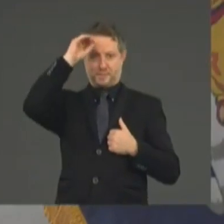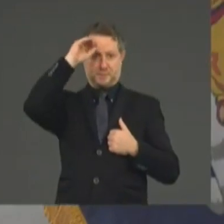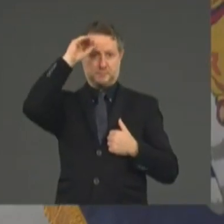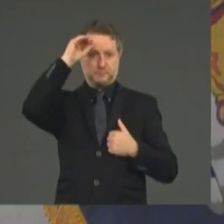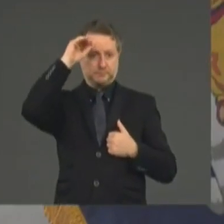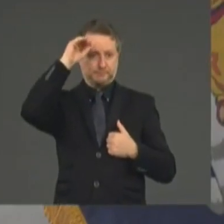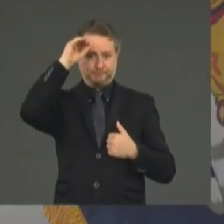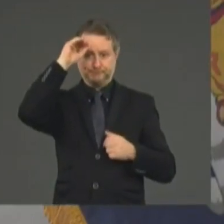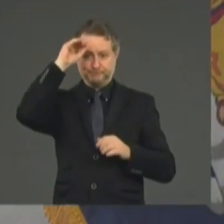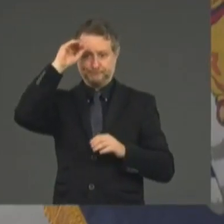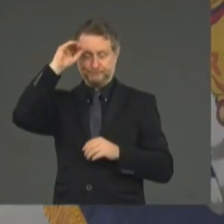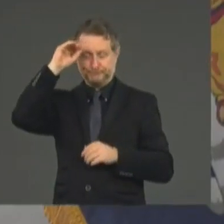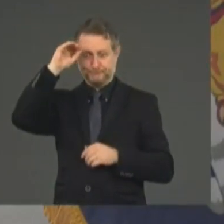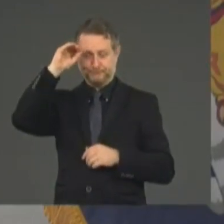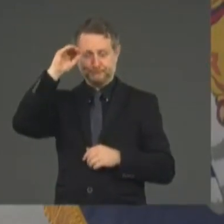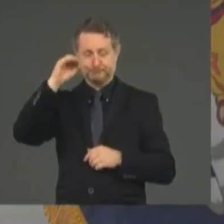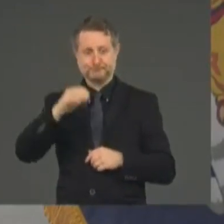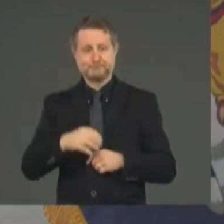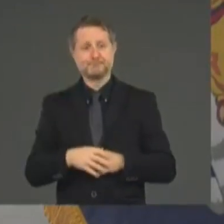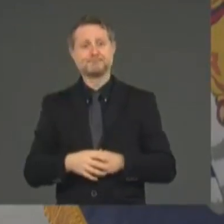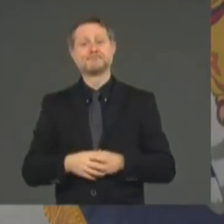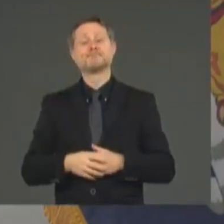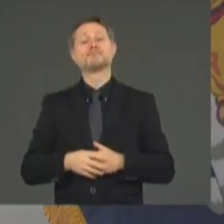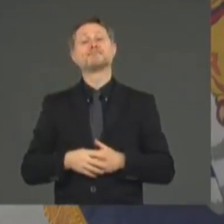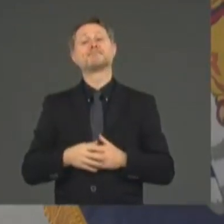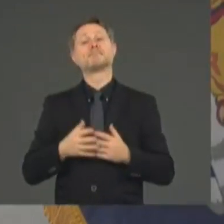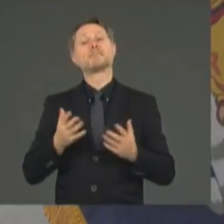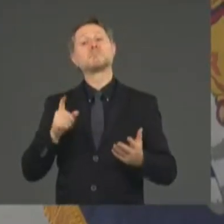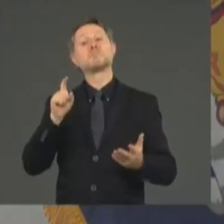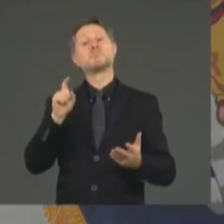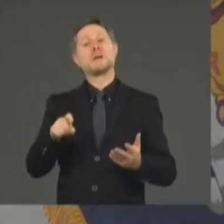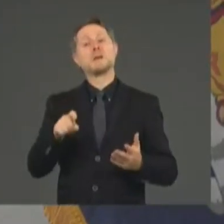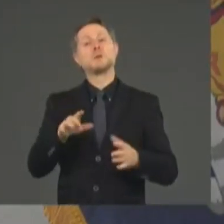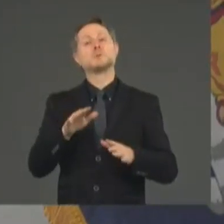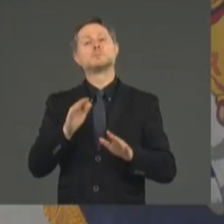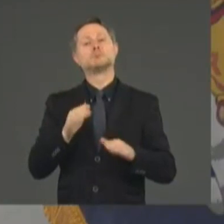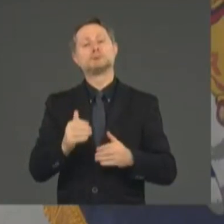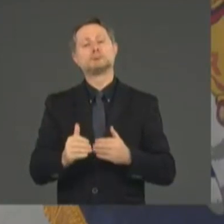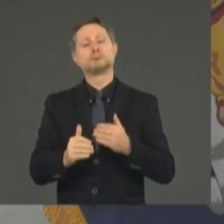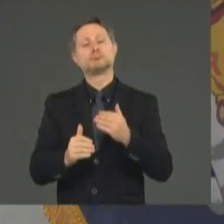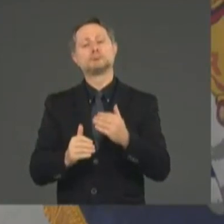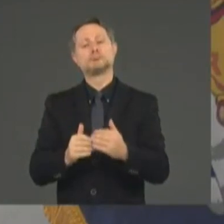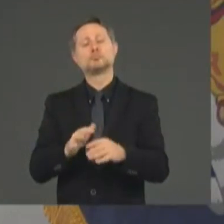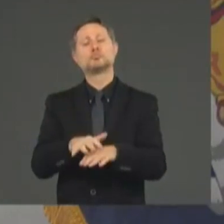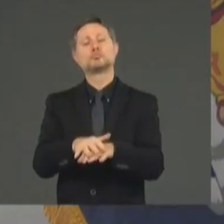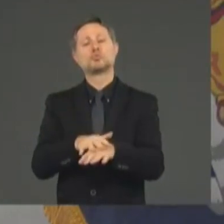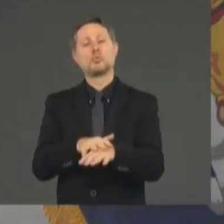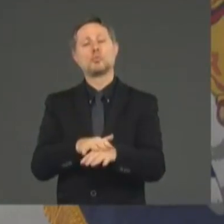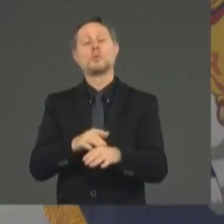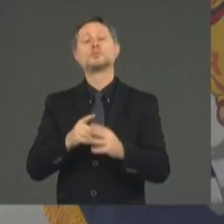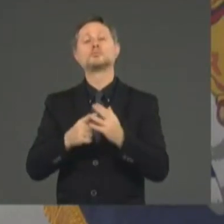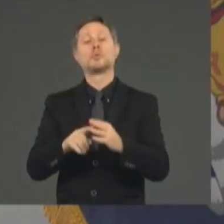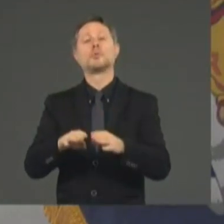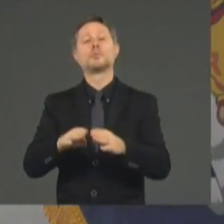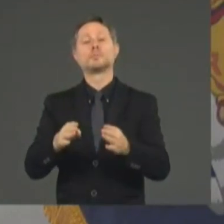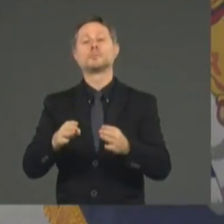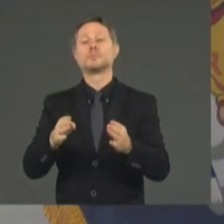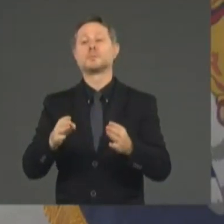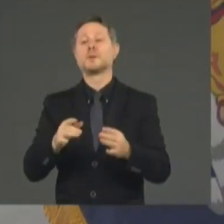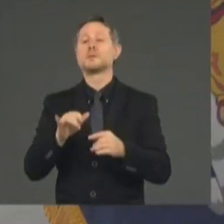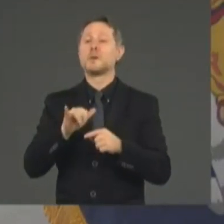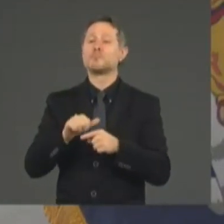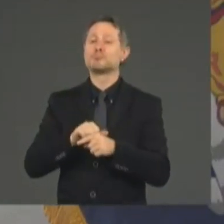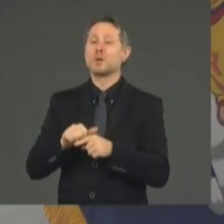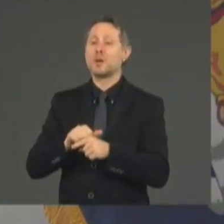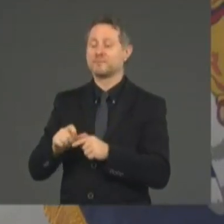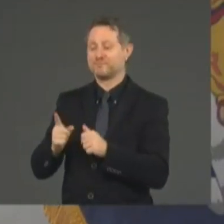is they have to do a ramp up anyway, right? They have to start. They have to have a camp. They have to go